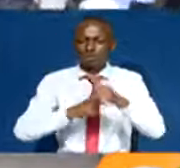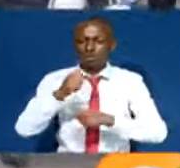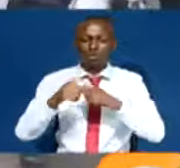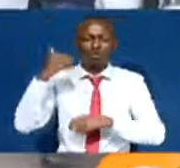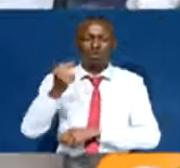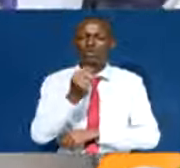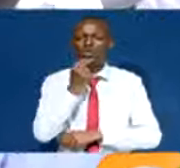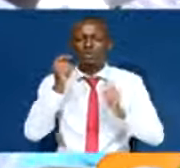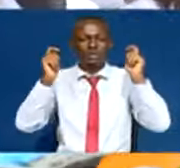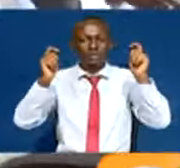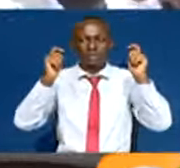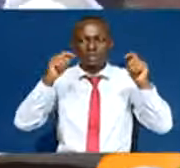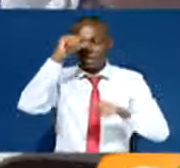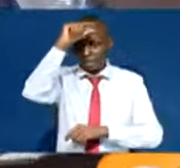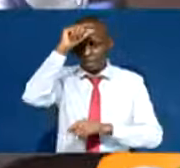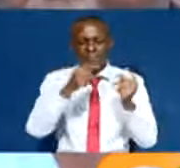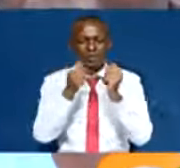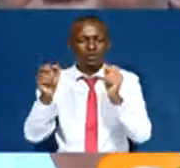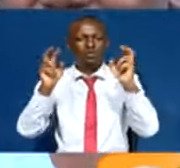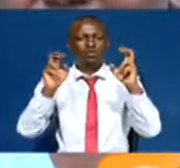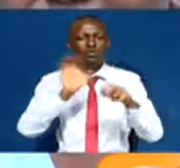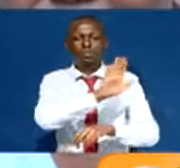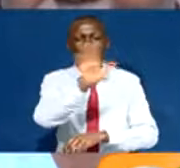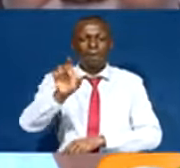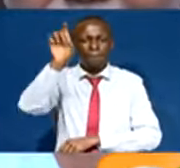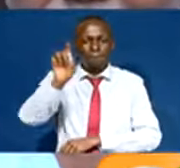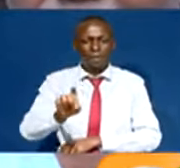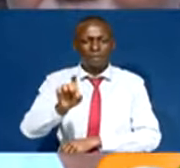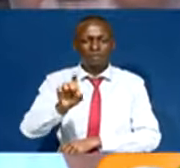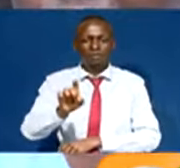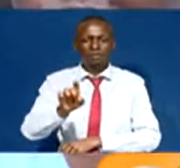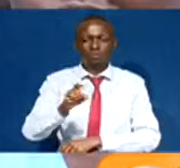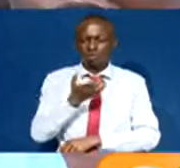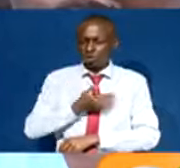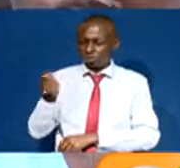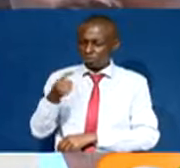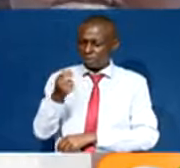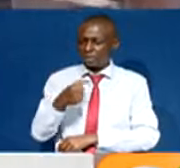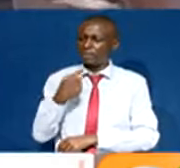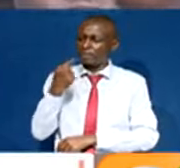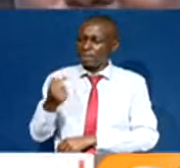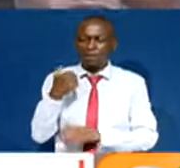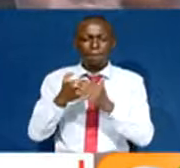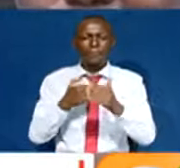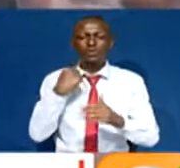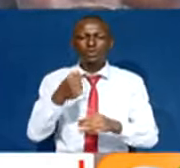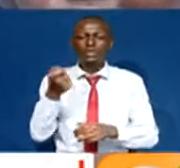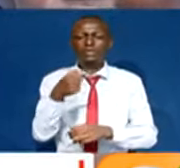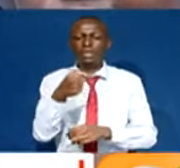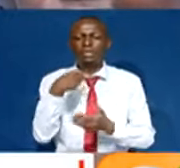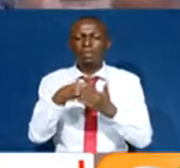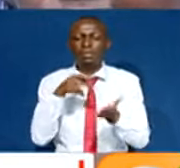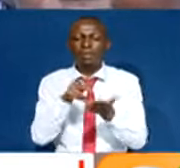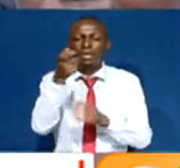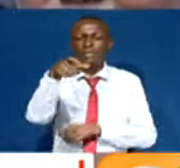Tuesday until government addresses their issues. They must look at their own wages before they tell us that the wage bill is ballooning. And as healthcare